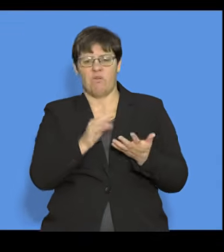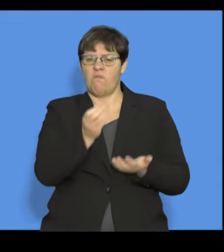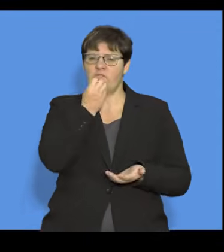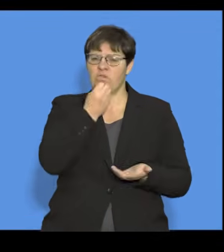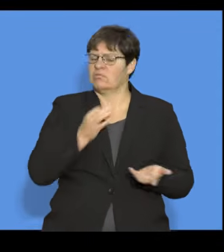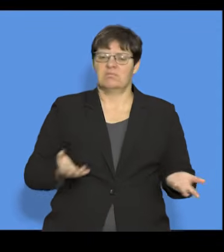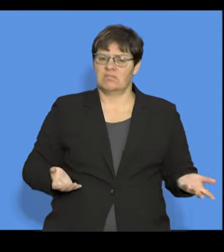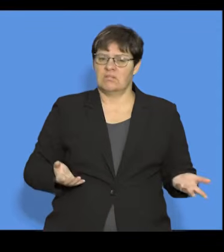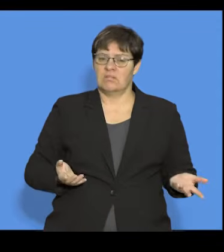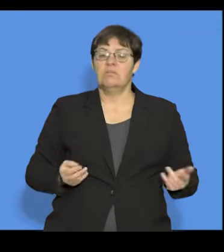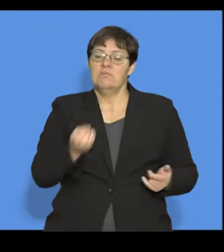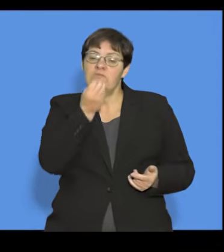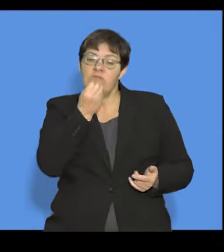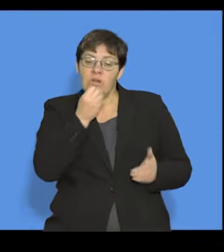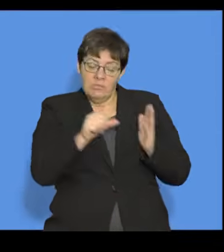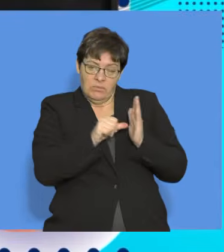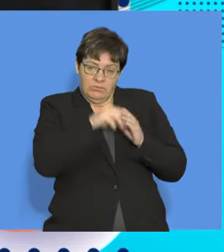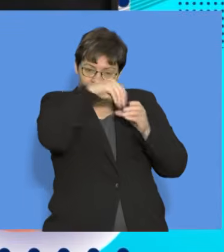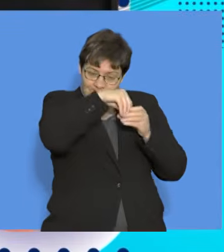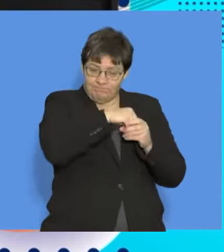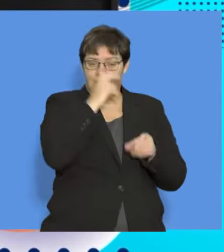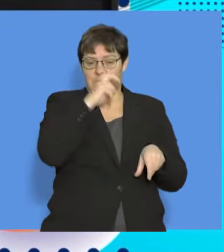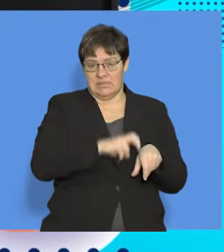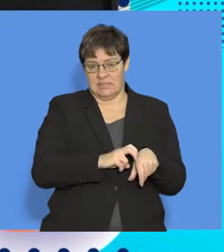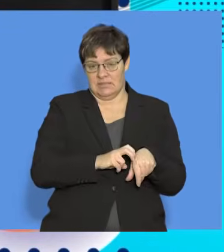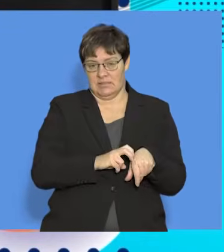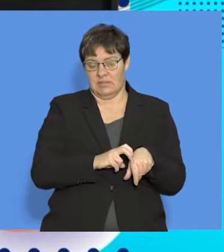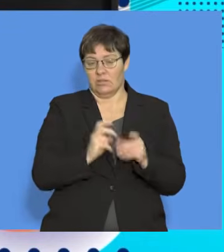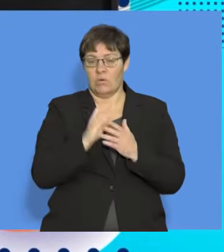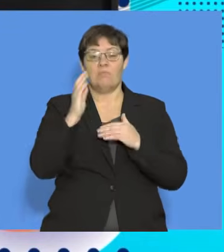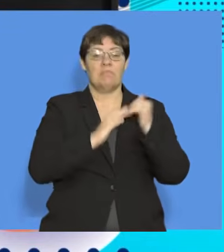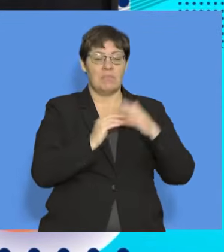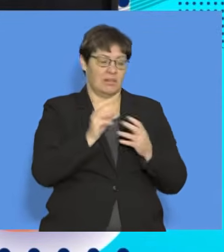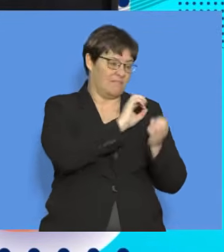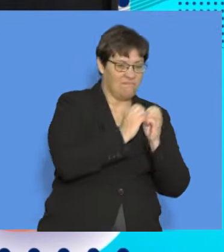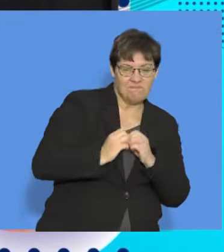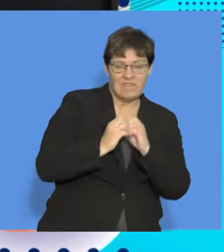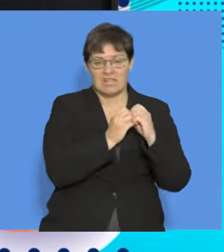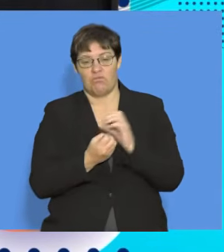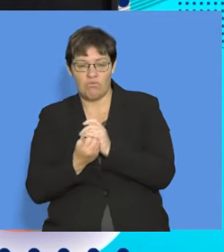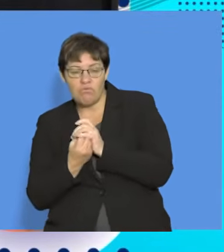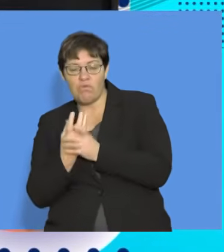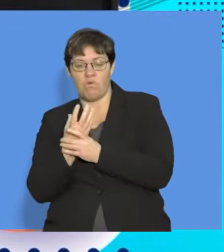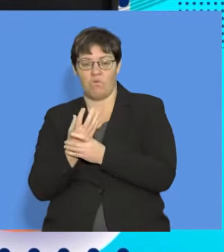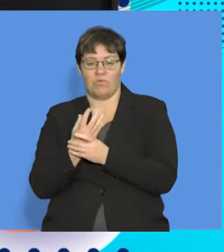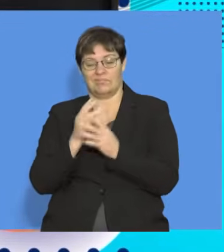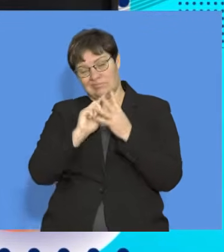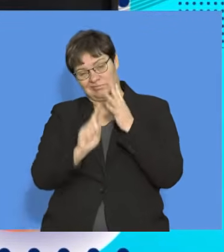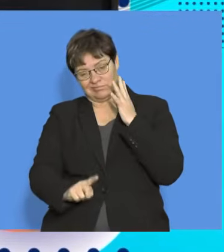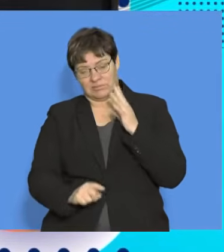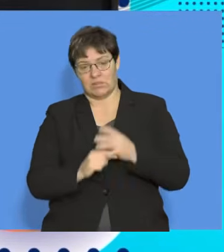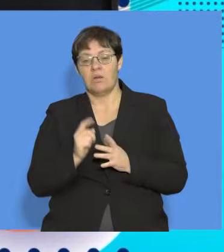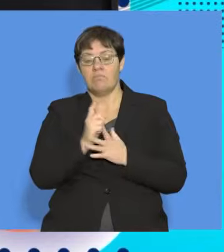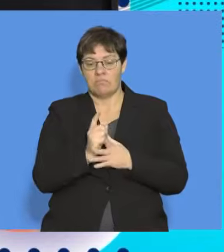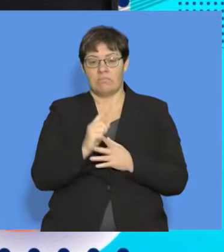food? We need to access the nutrients. Nutrients are needed for us to build, to repair, to grow.